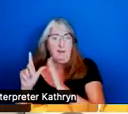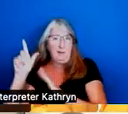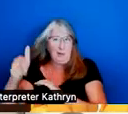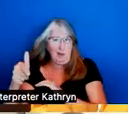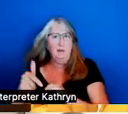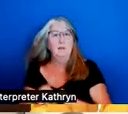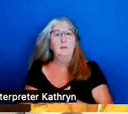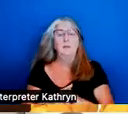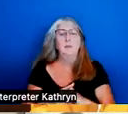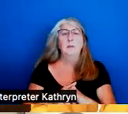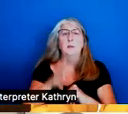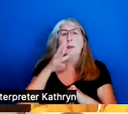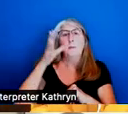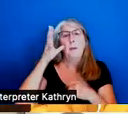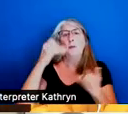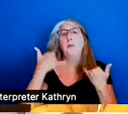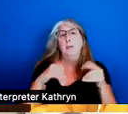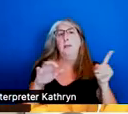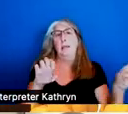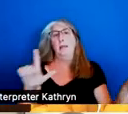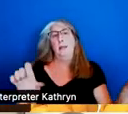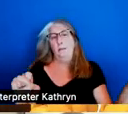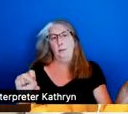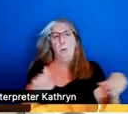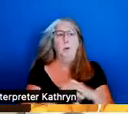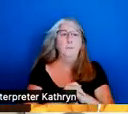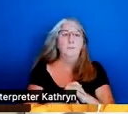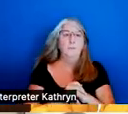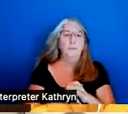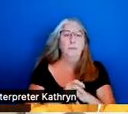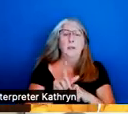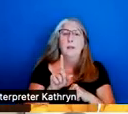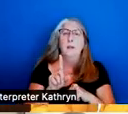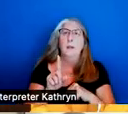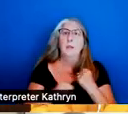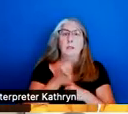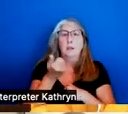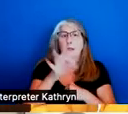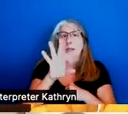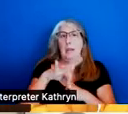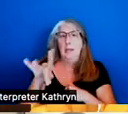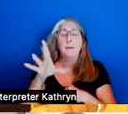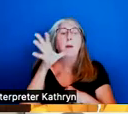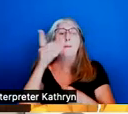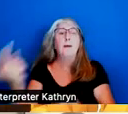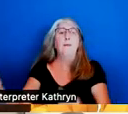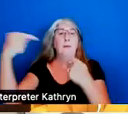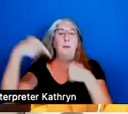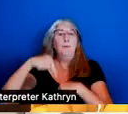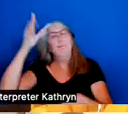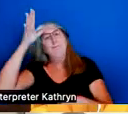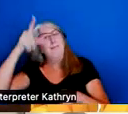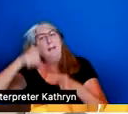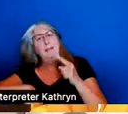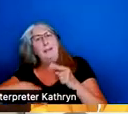At that time, my parents were still in El Salvador. But in 1988, my mother was able to come, not my dad. He